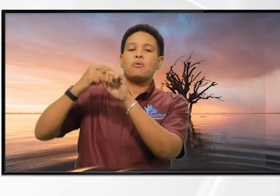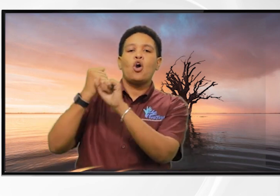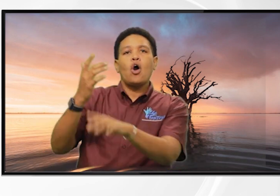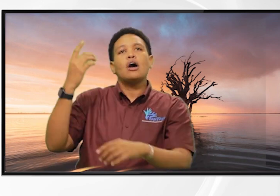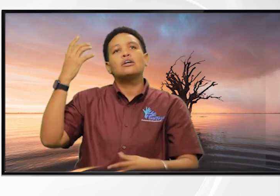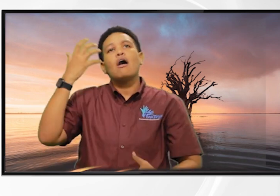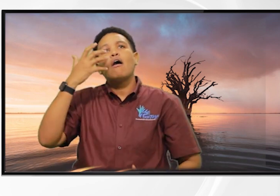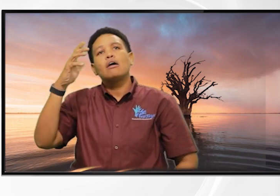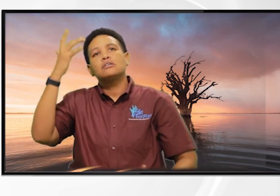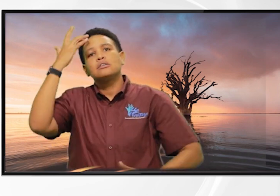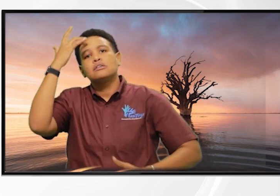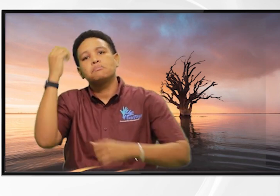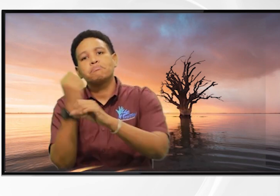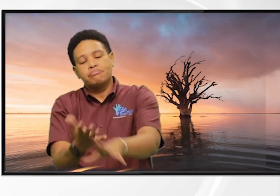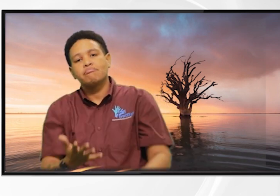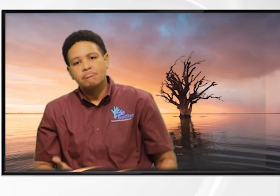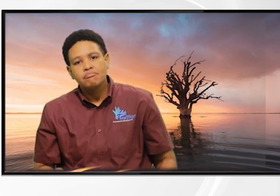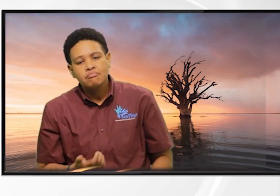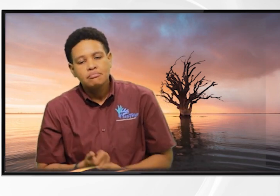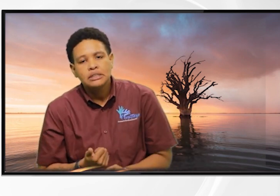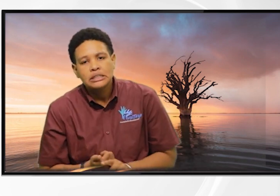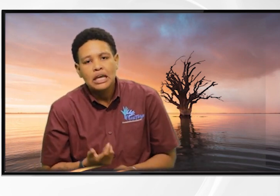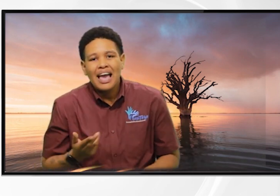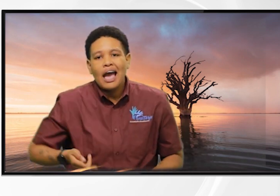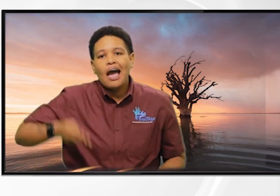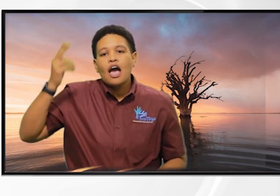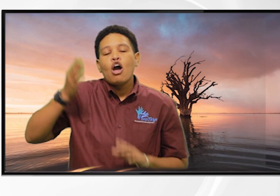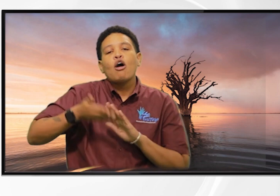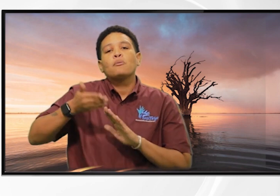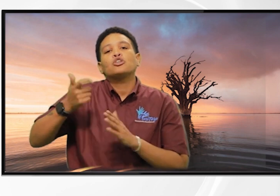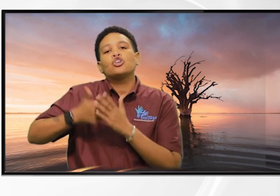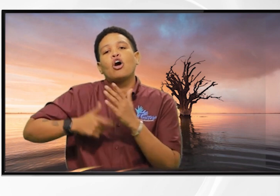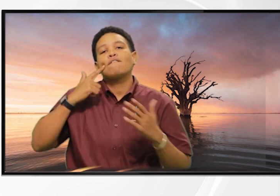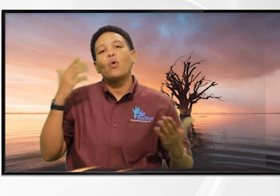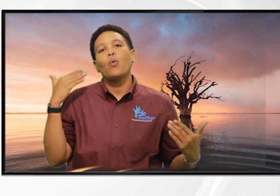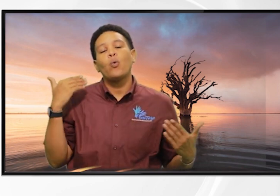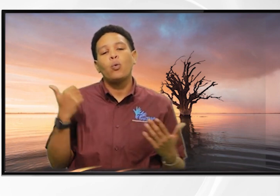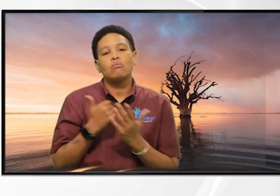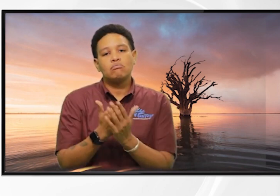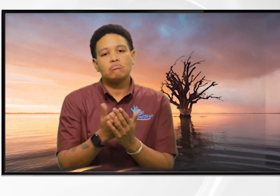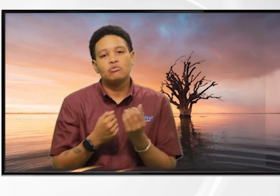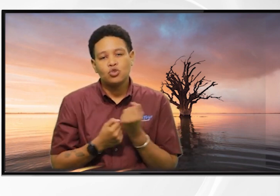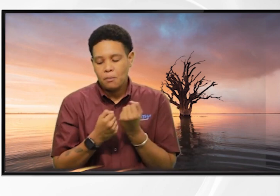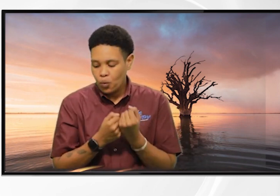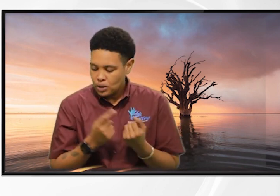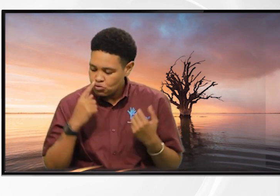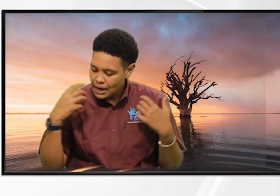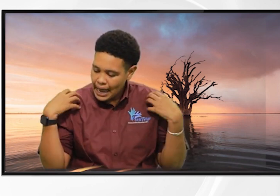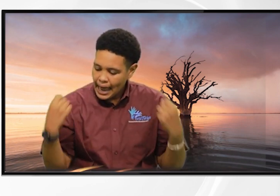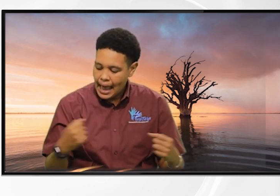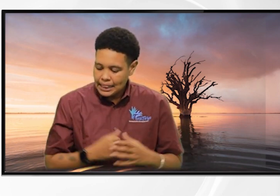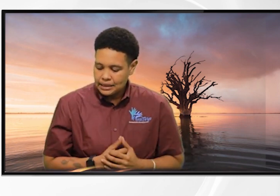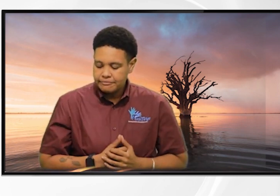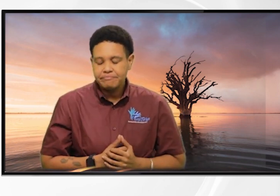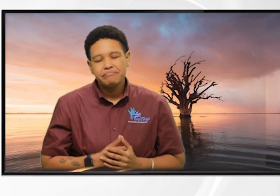and higher operational costs for cooling aids. Health. Vision 2030